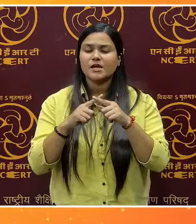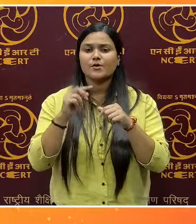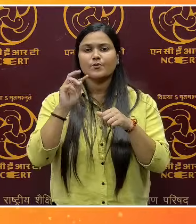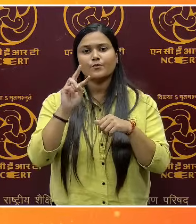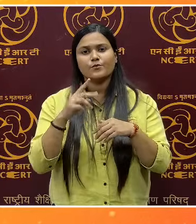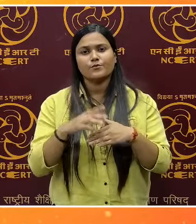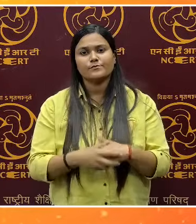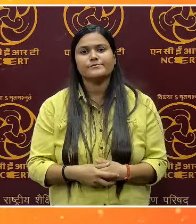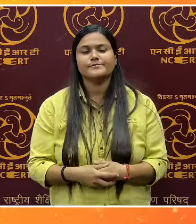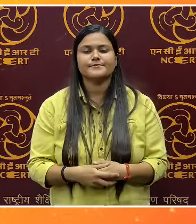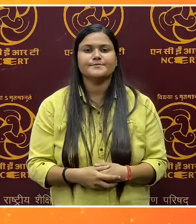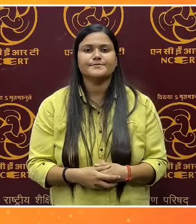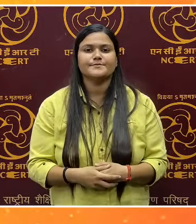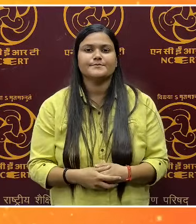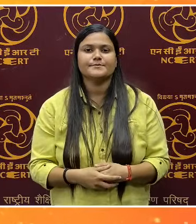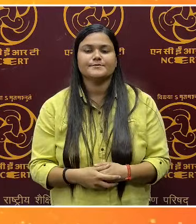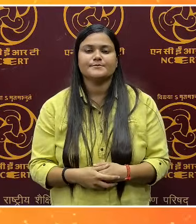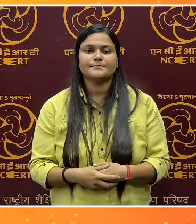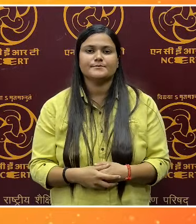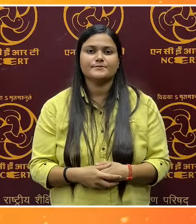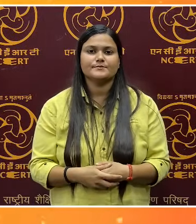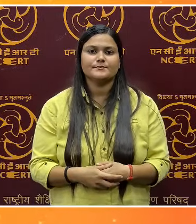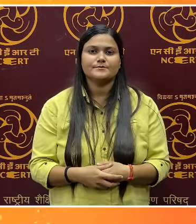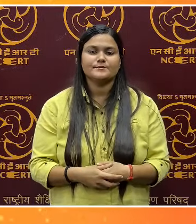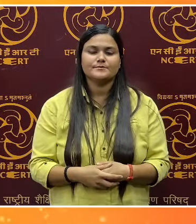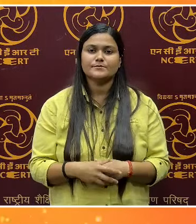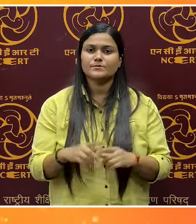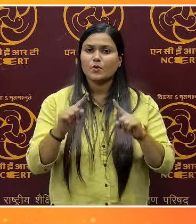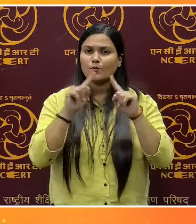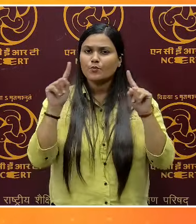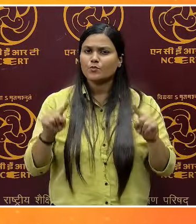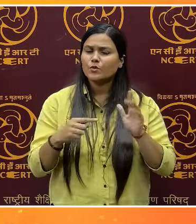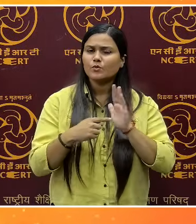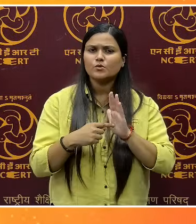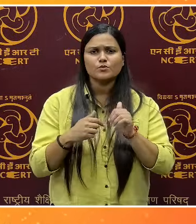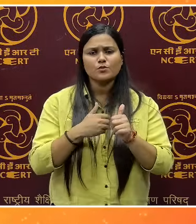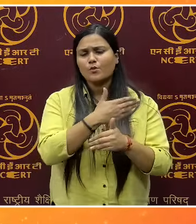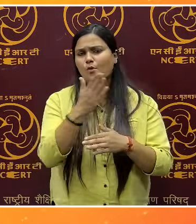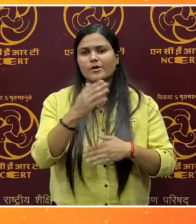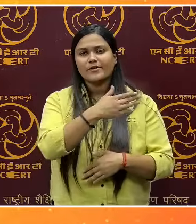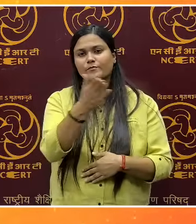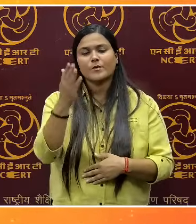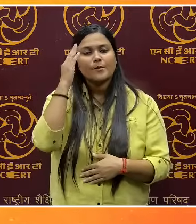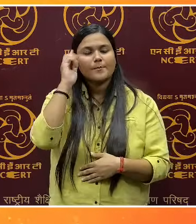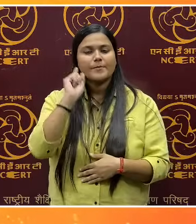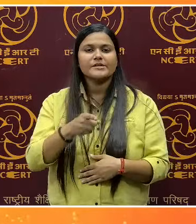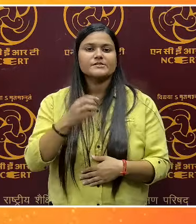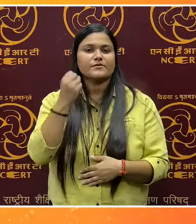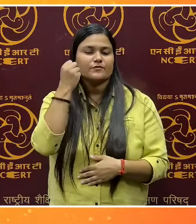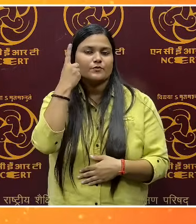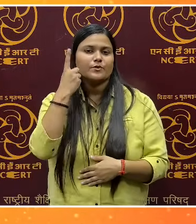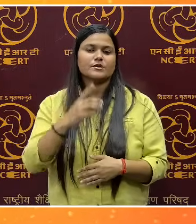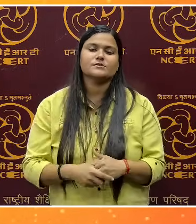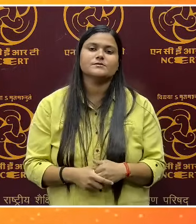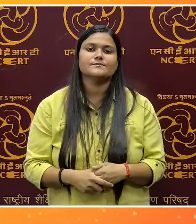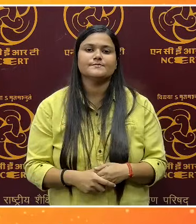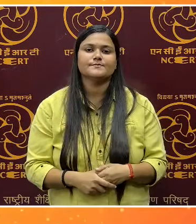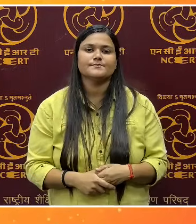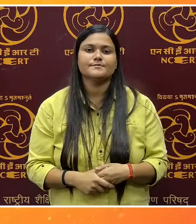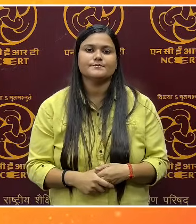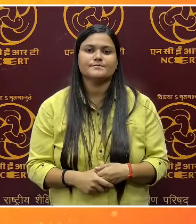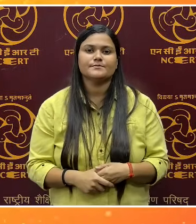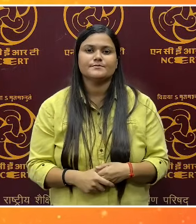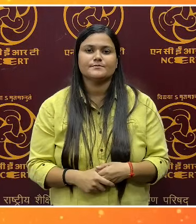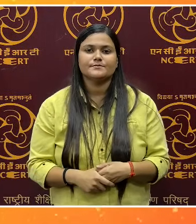is a to the power m plus n. A raised to m divided by a raised to n will be a raised to m minus n. And a raised